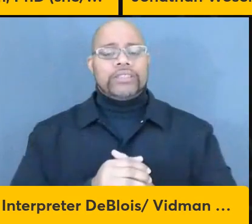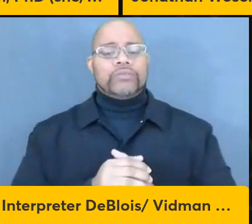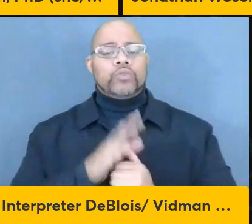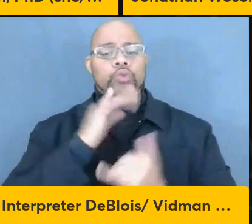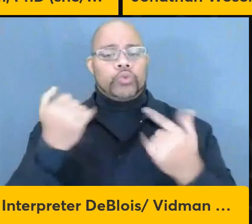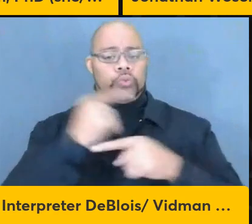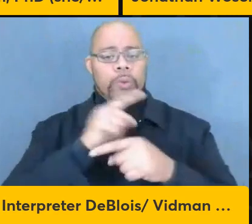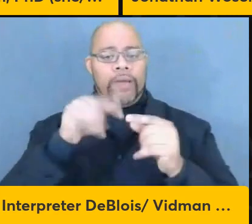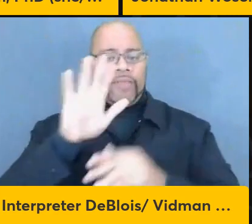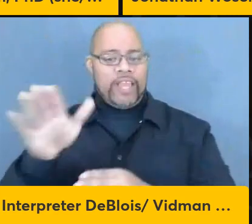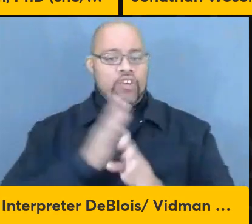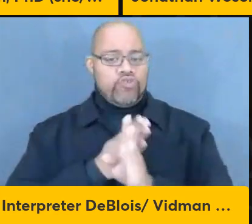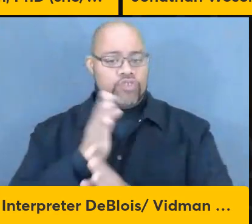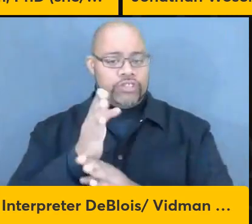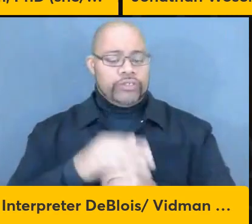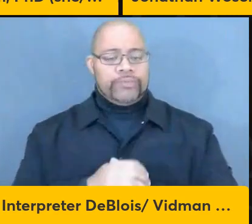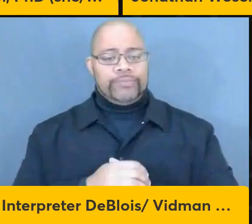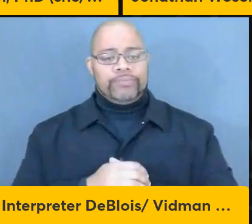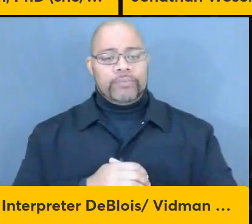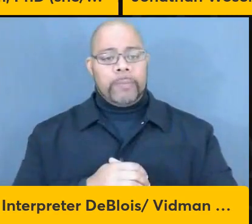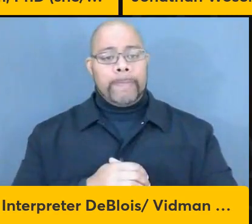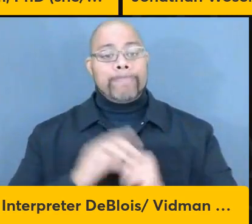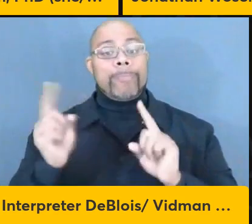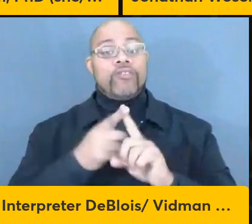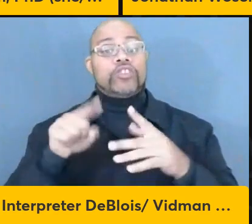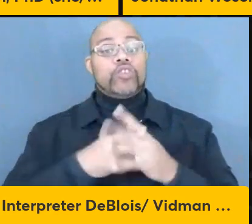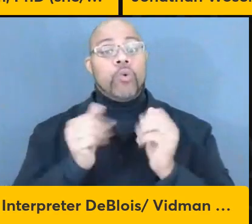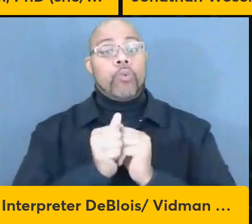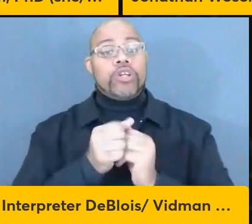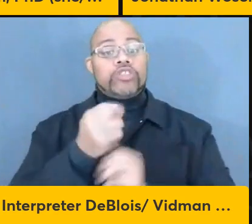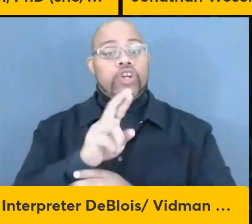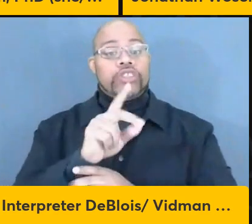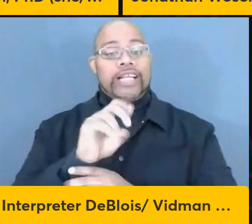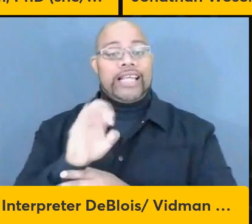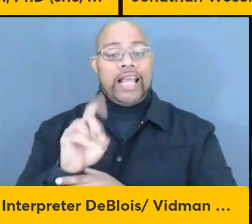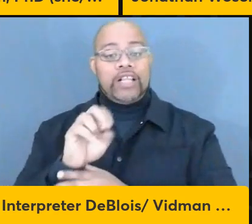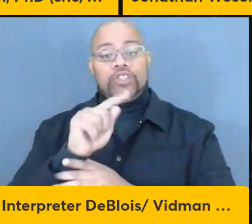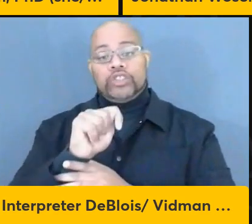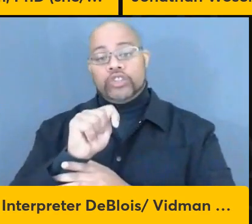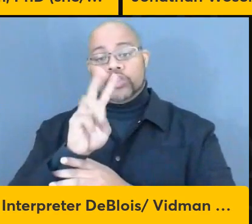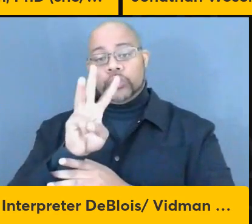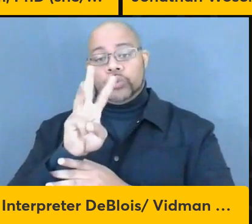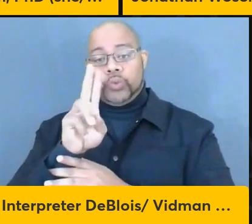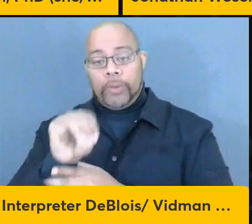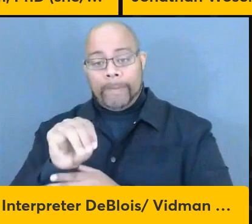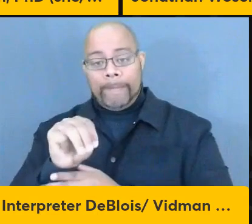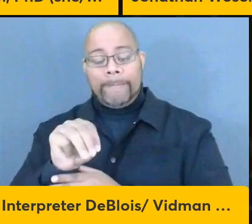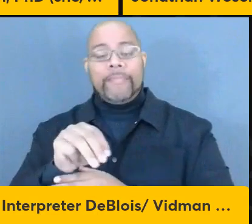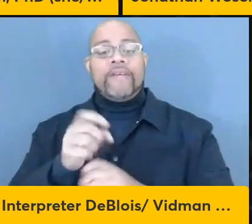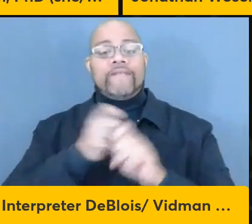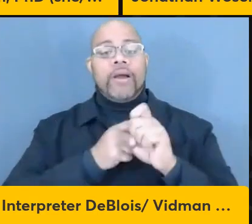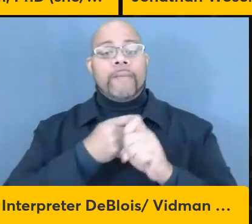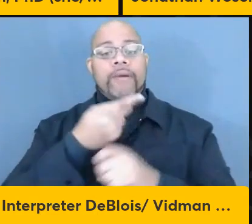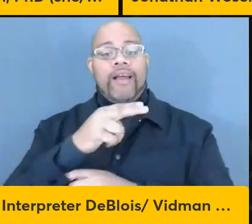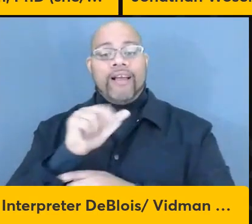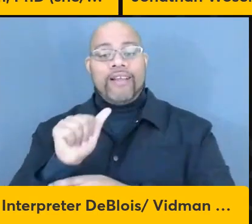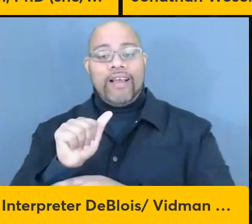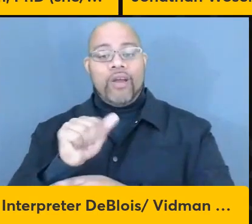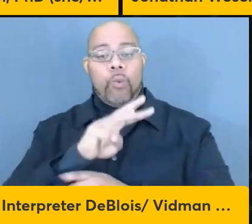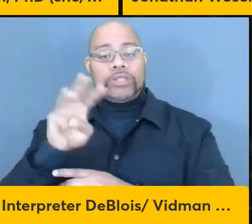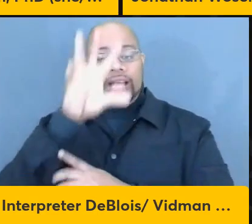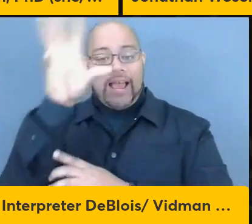talking to you about their careers. We'll first start off with Dr. Danielle Chum. She's from Ghana, West